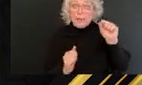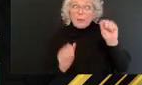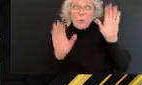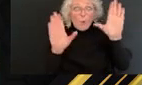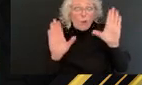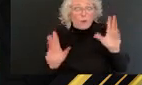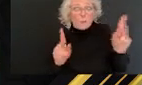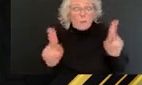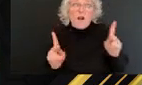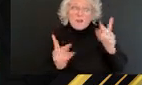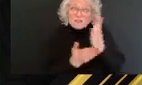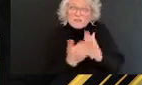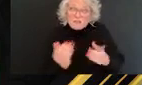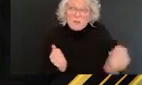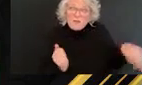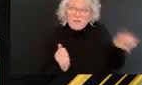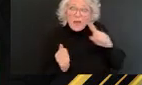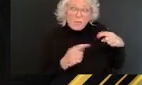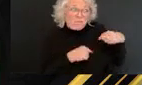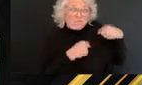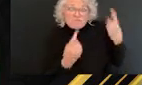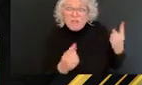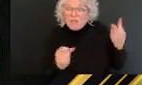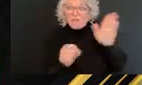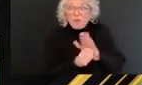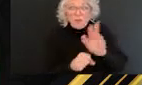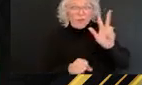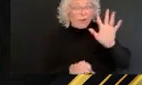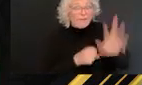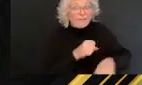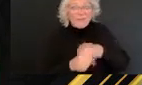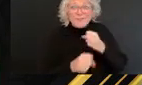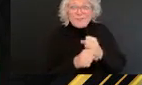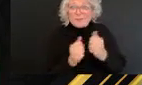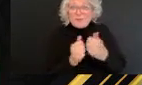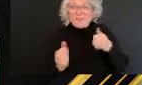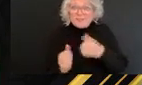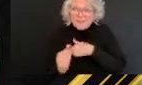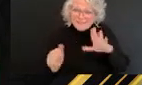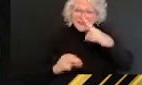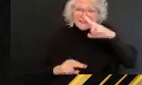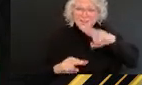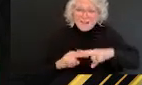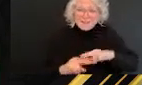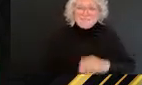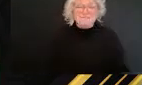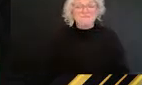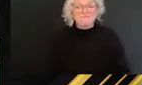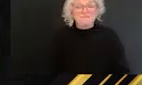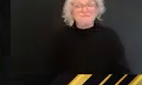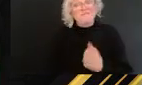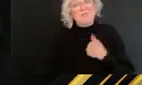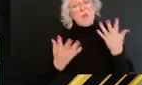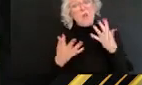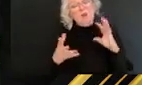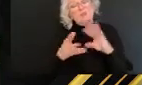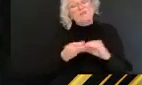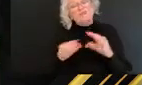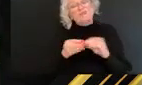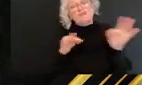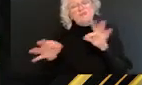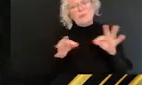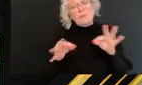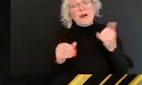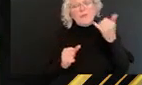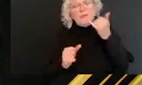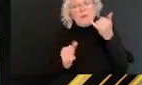20 wonderful people, some of which have been with us since the 35 years ago that we started. So that's a fun thing. I would love to tell you more